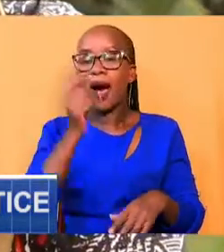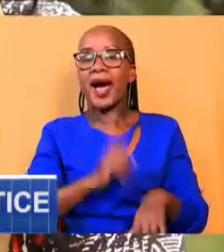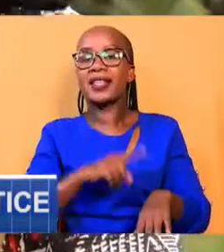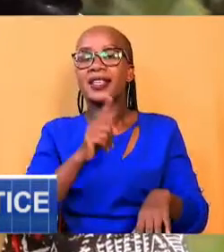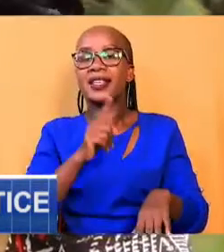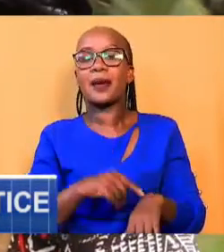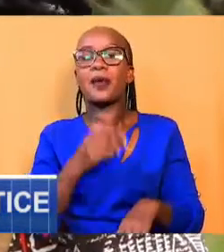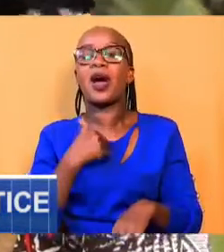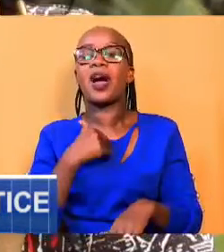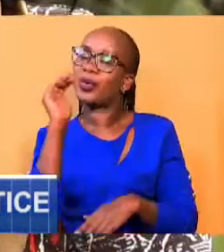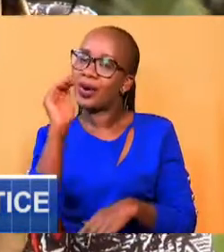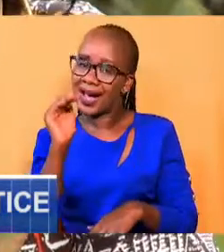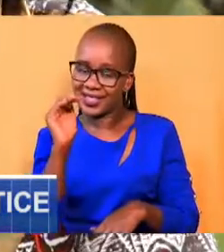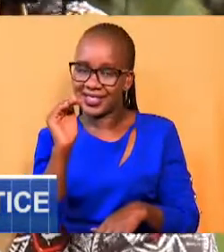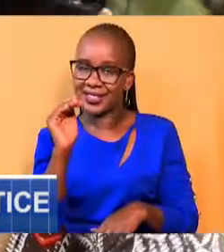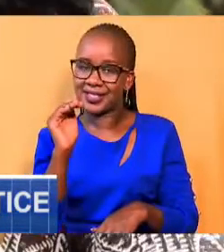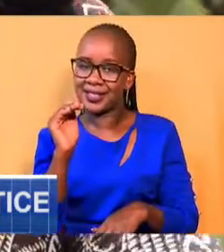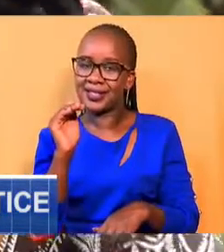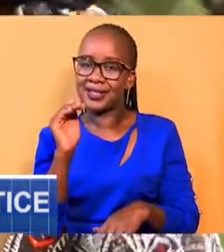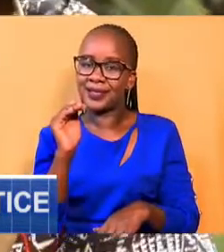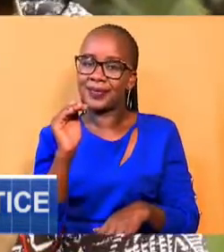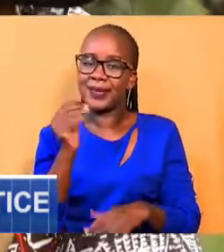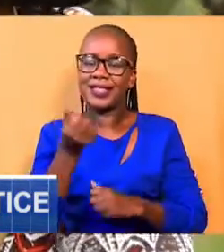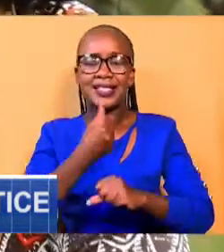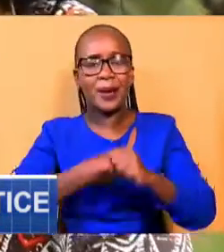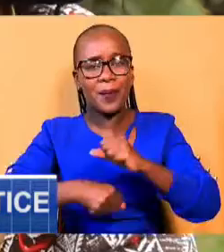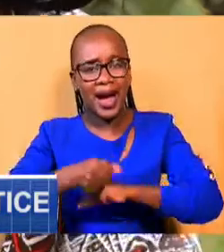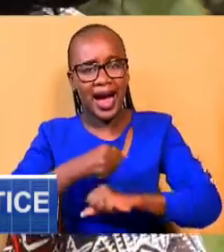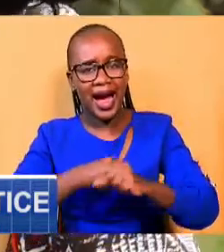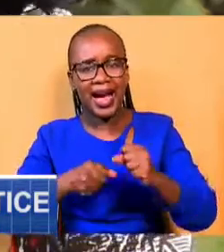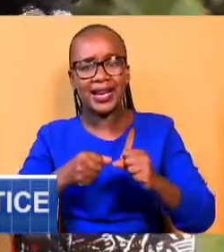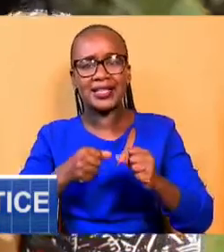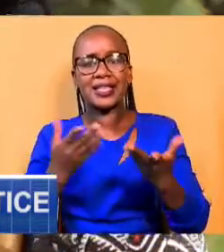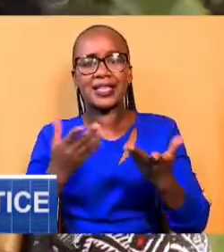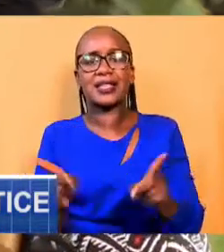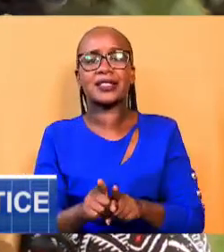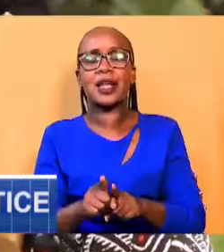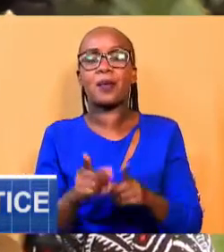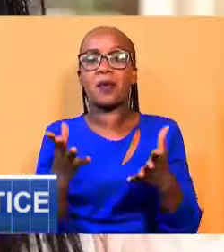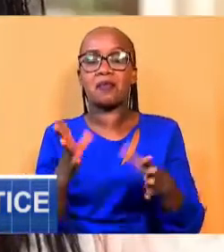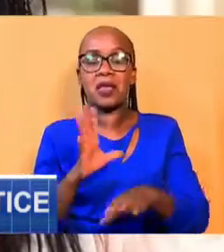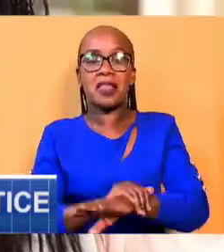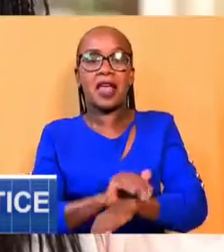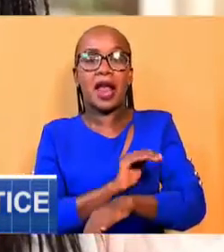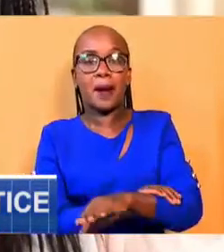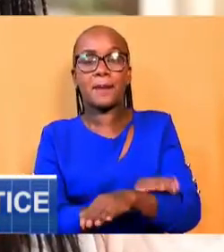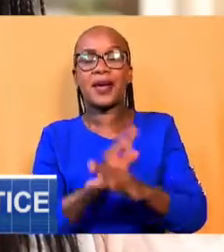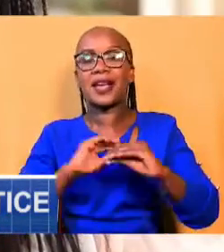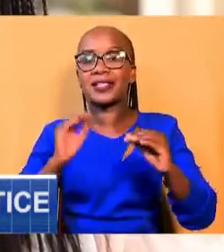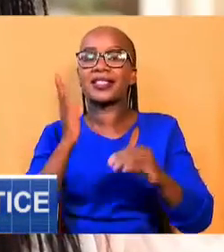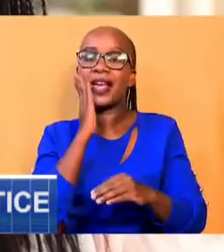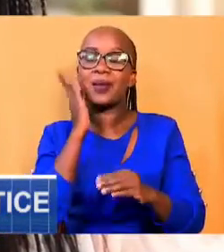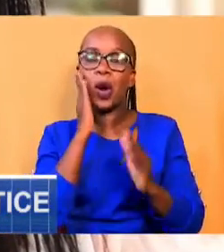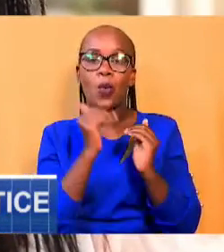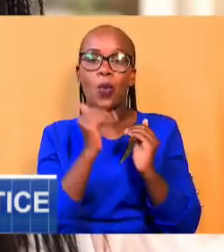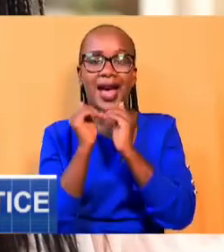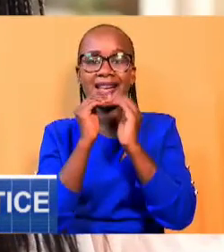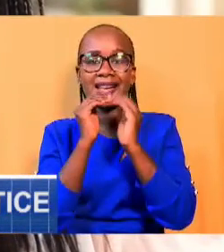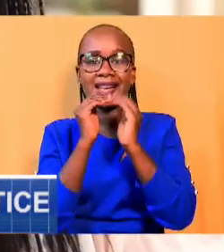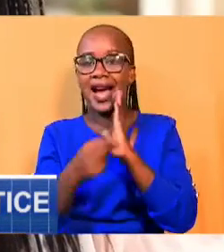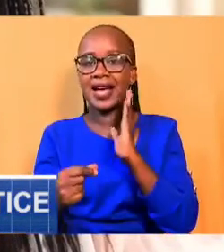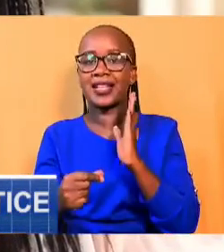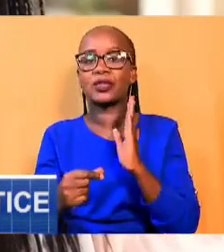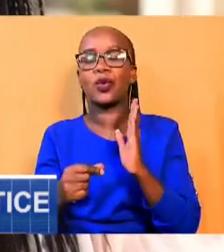that time she'll have to act like now the therapist to the child. We are all equal under the law.